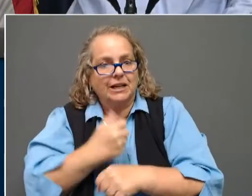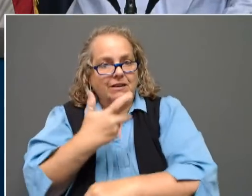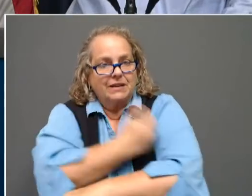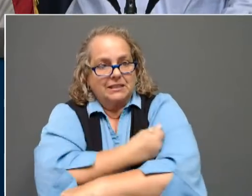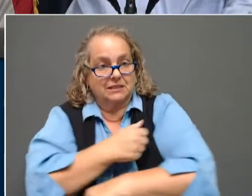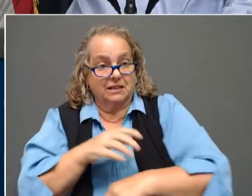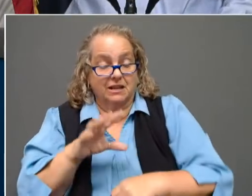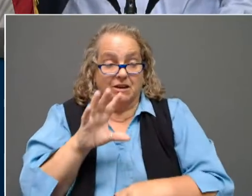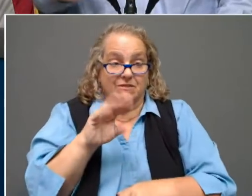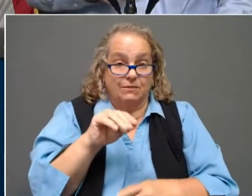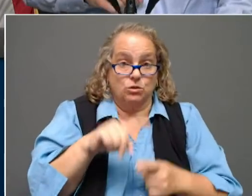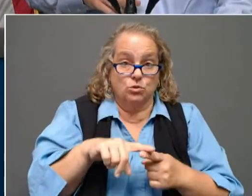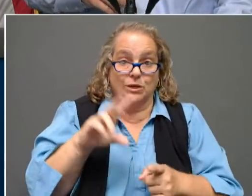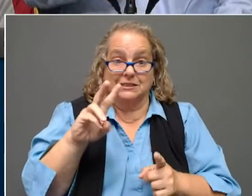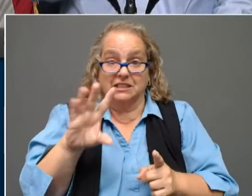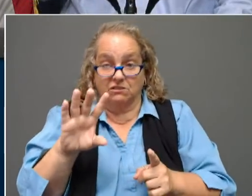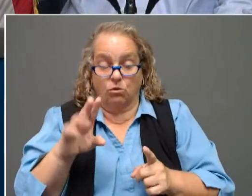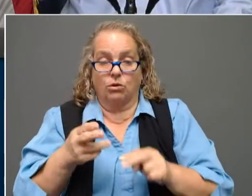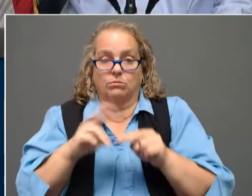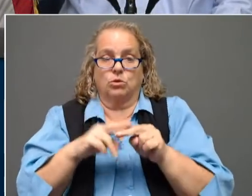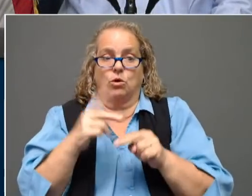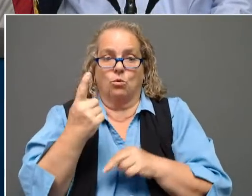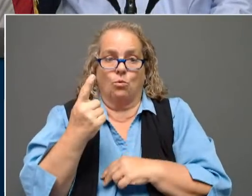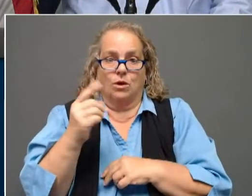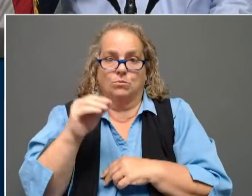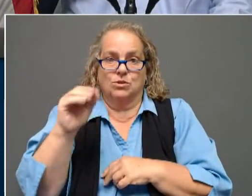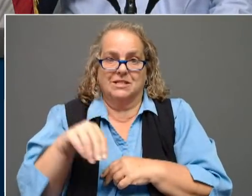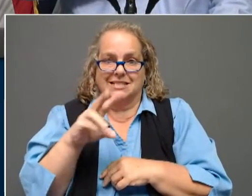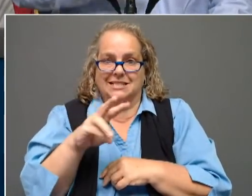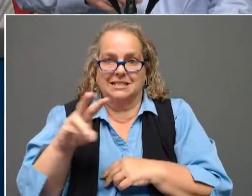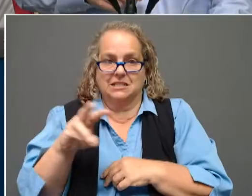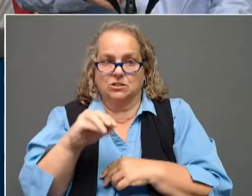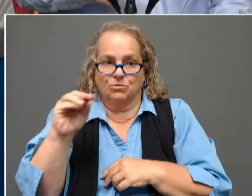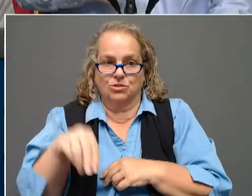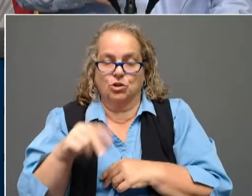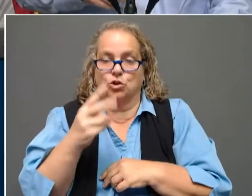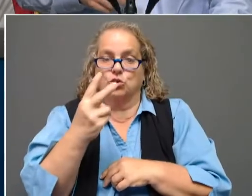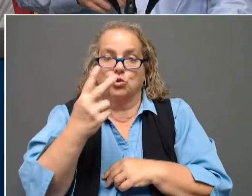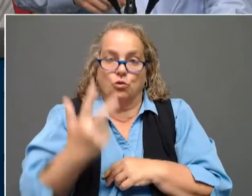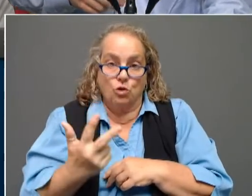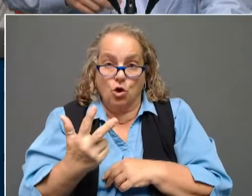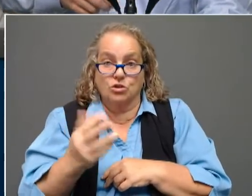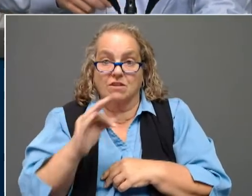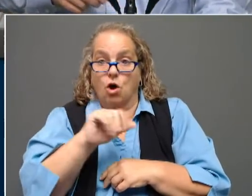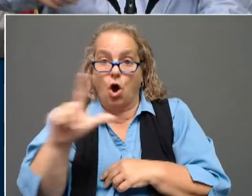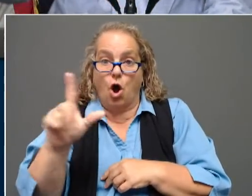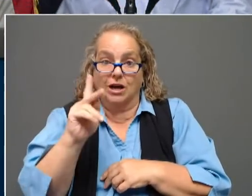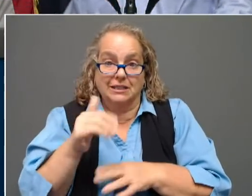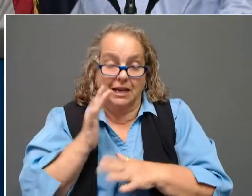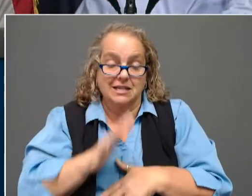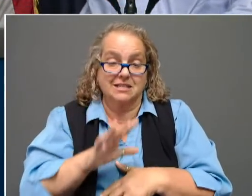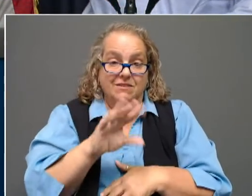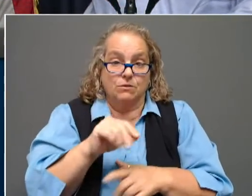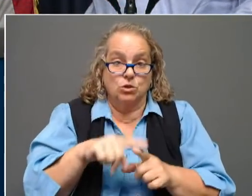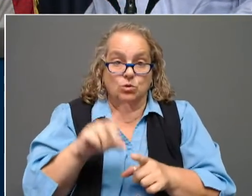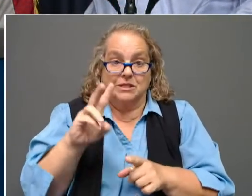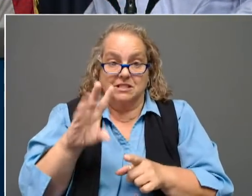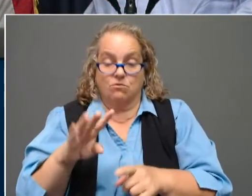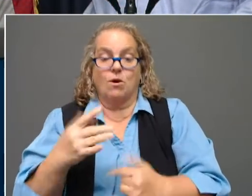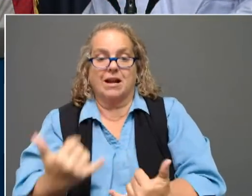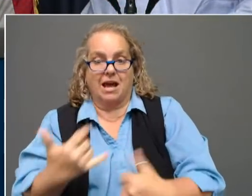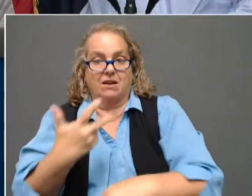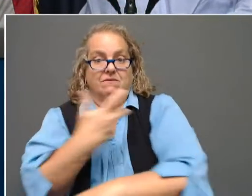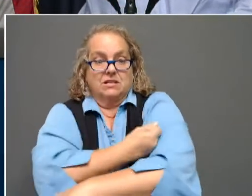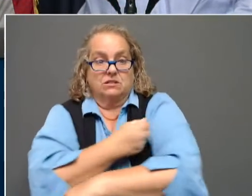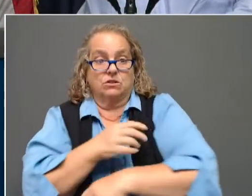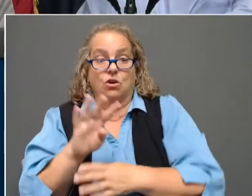point, now at 66%. 2/3 of all Kentuckians 50 to 64 now vaccinated. 40 to